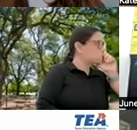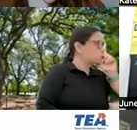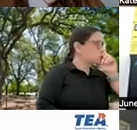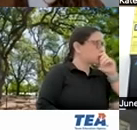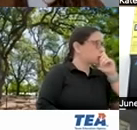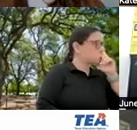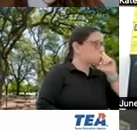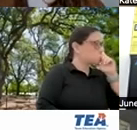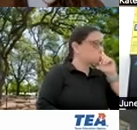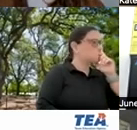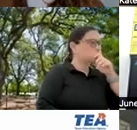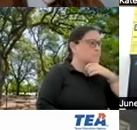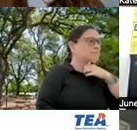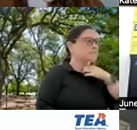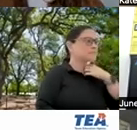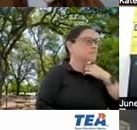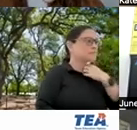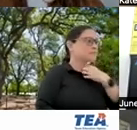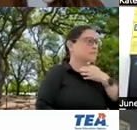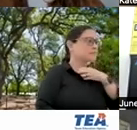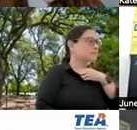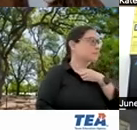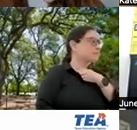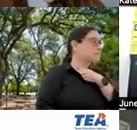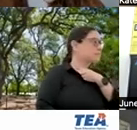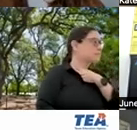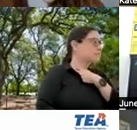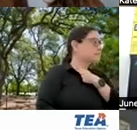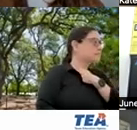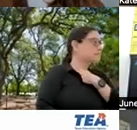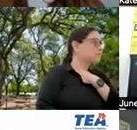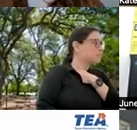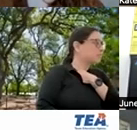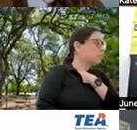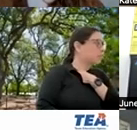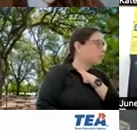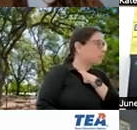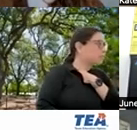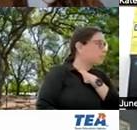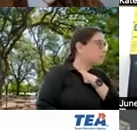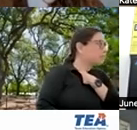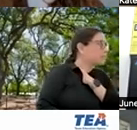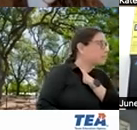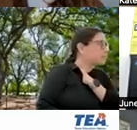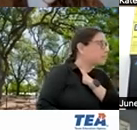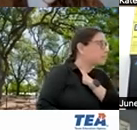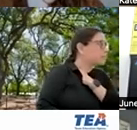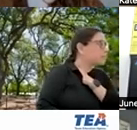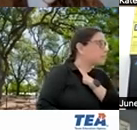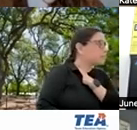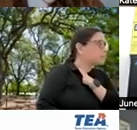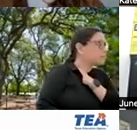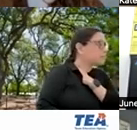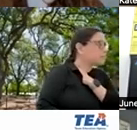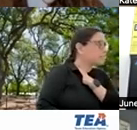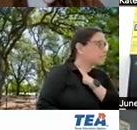what are we starting point and the importance of this vote? Starting point, Kim. We're taking it one step at a time